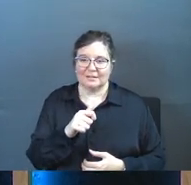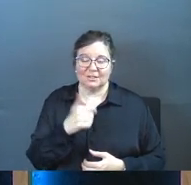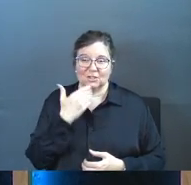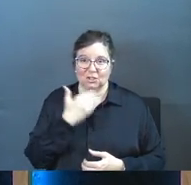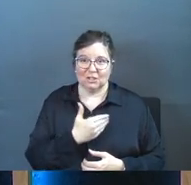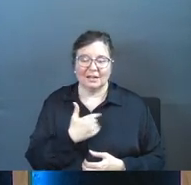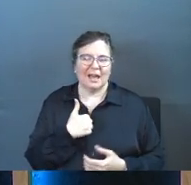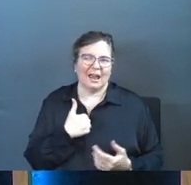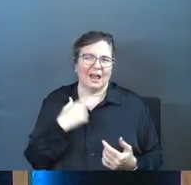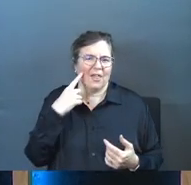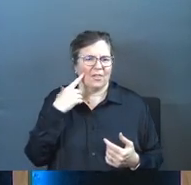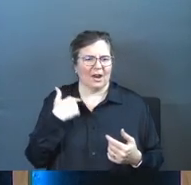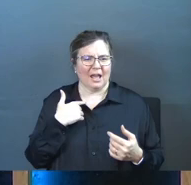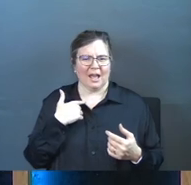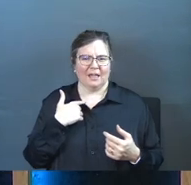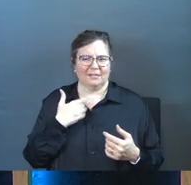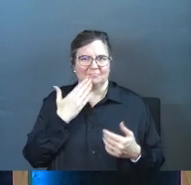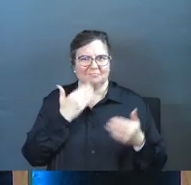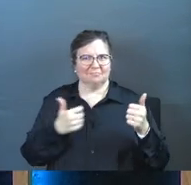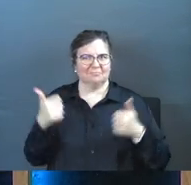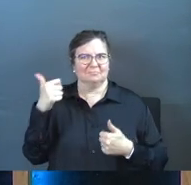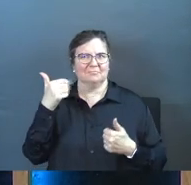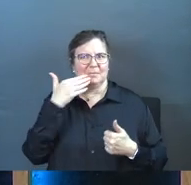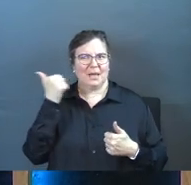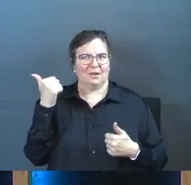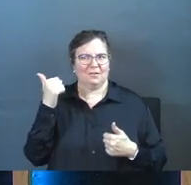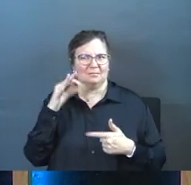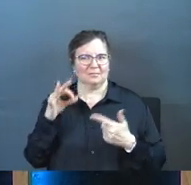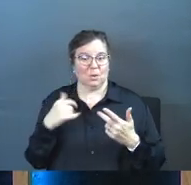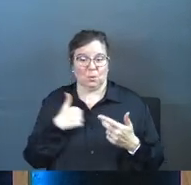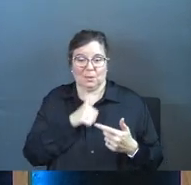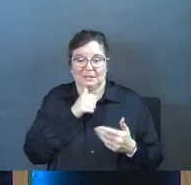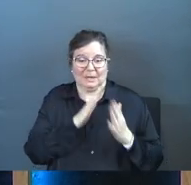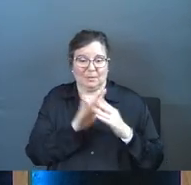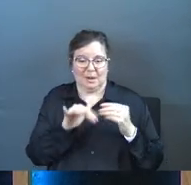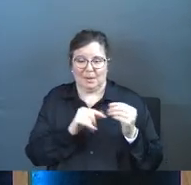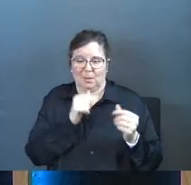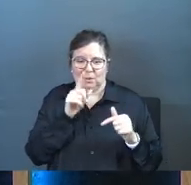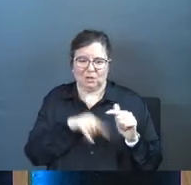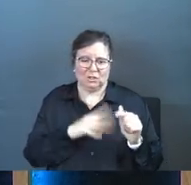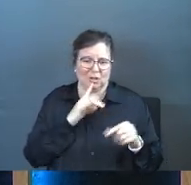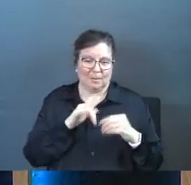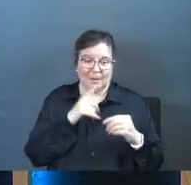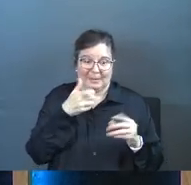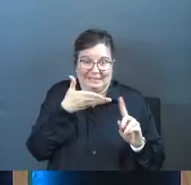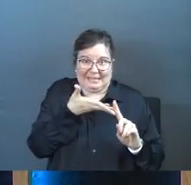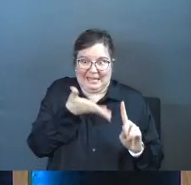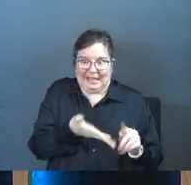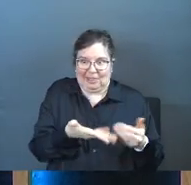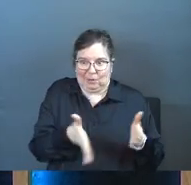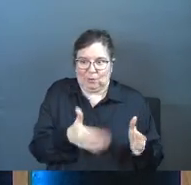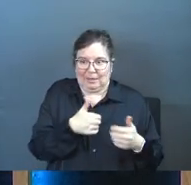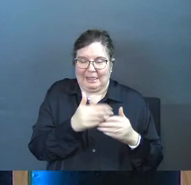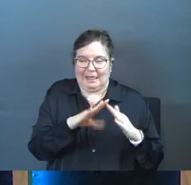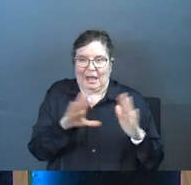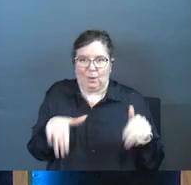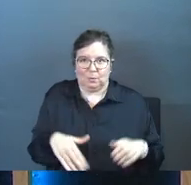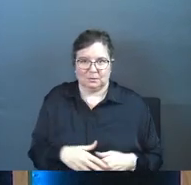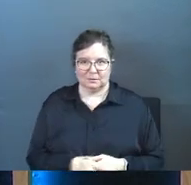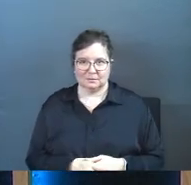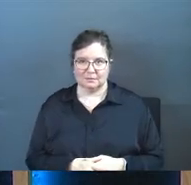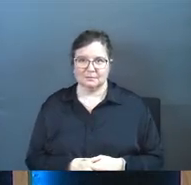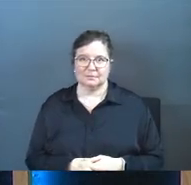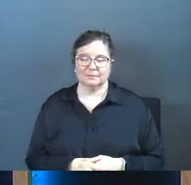It was not good. And I thought I had the moral high ground. Right? Like, we didn't pray about it. We couldn't talk about it because he's in there in the house.